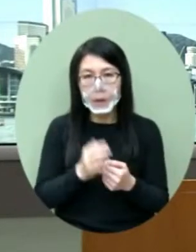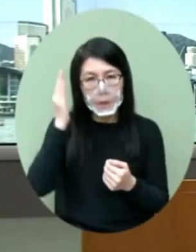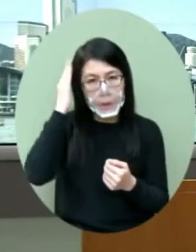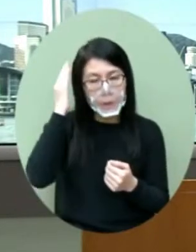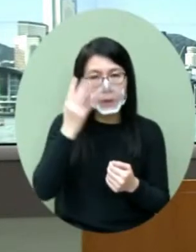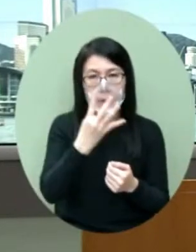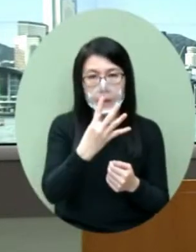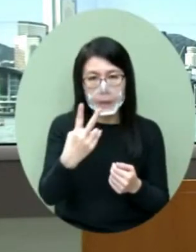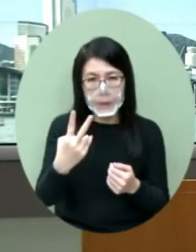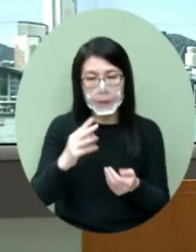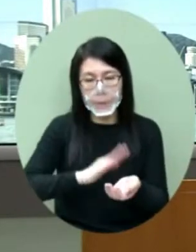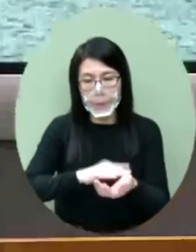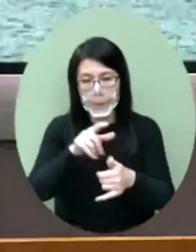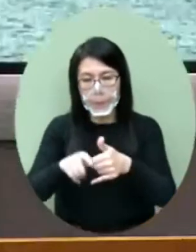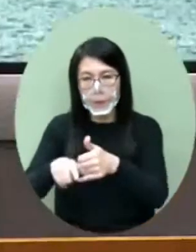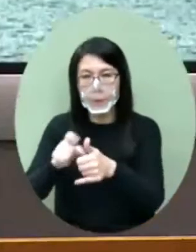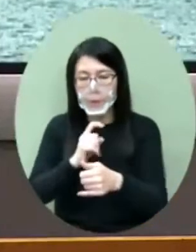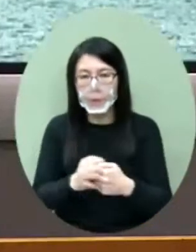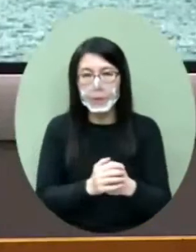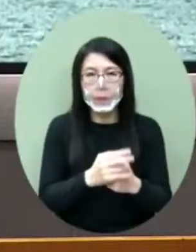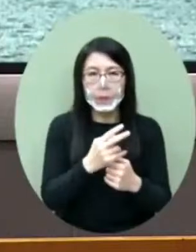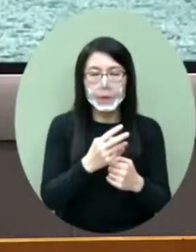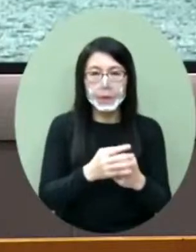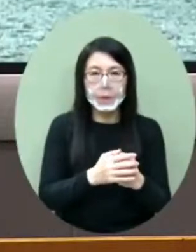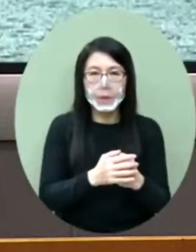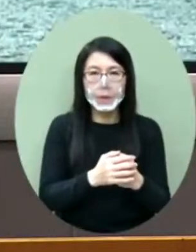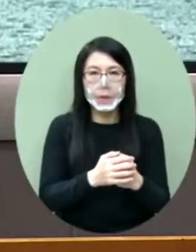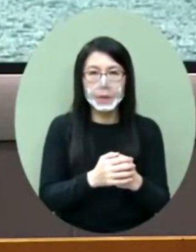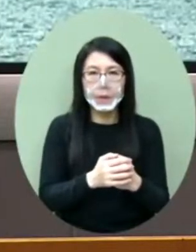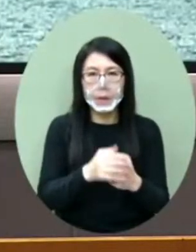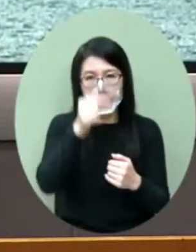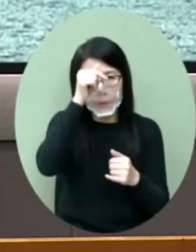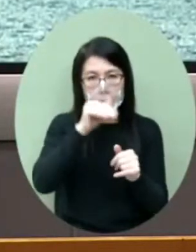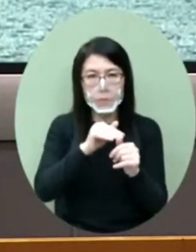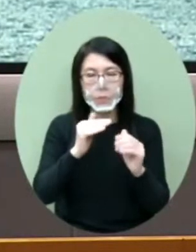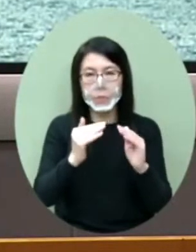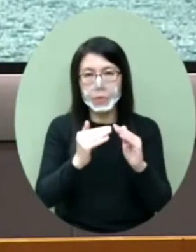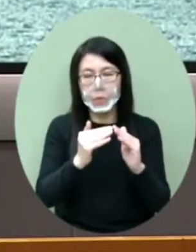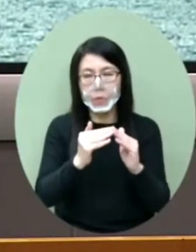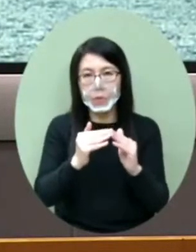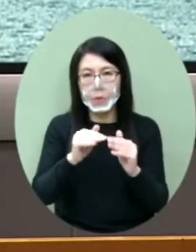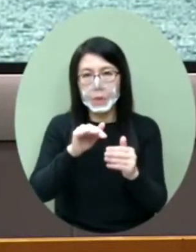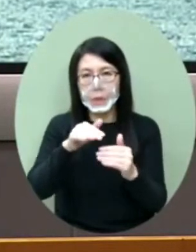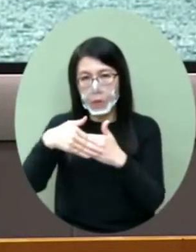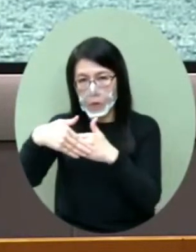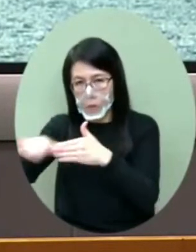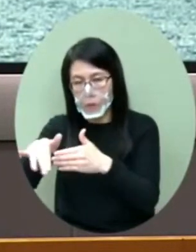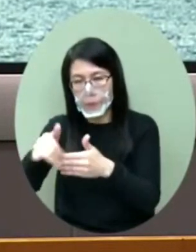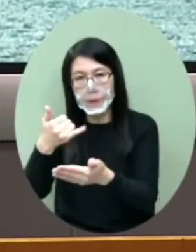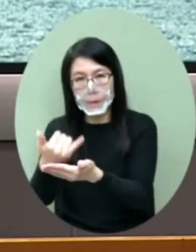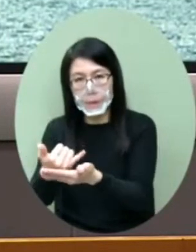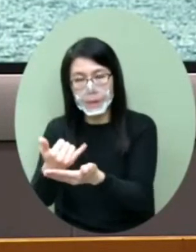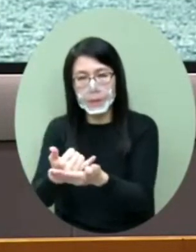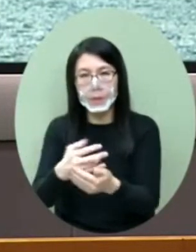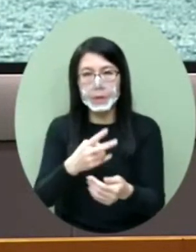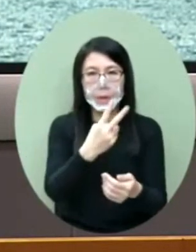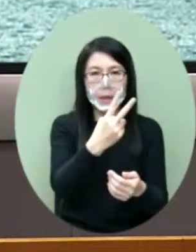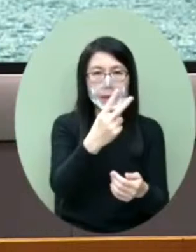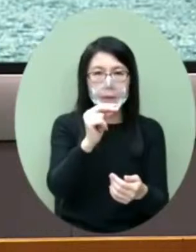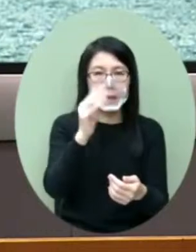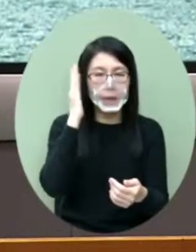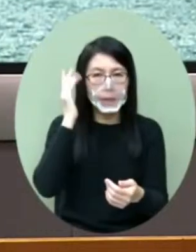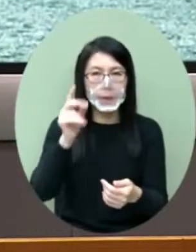Well, I have the first 42 cases. Well, for the death outside of